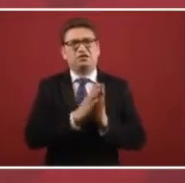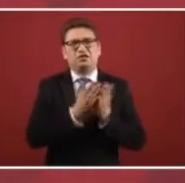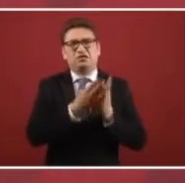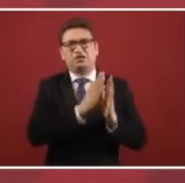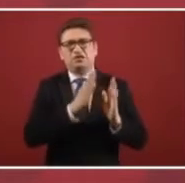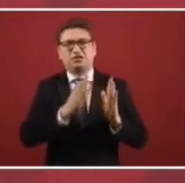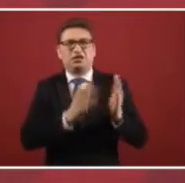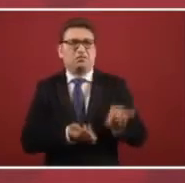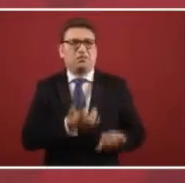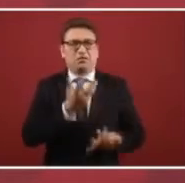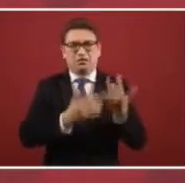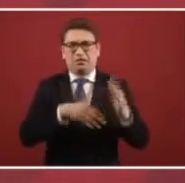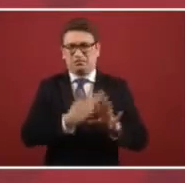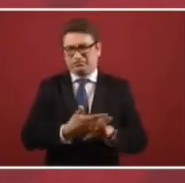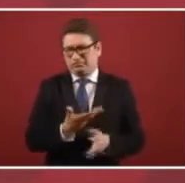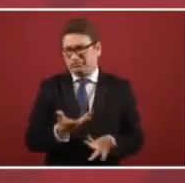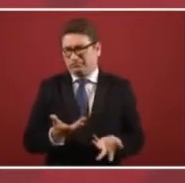how can you compare